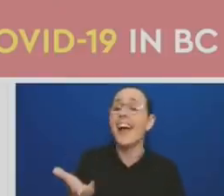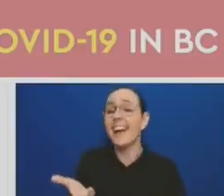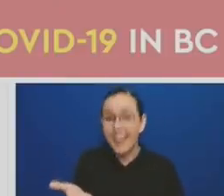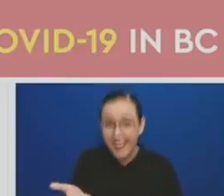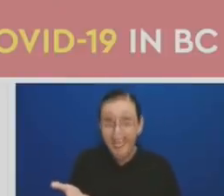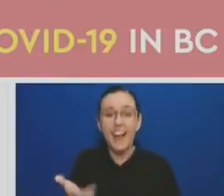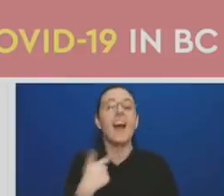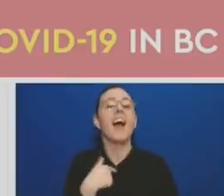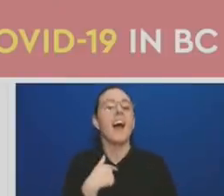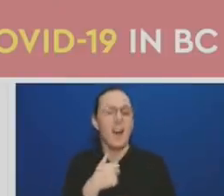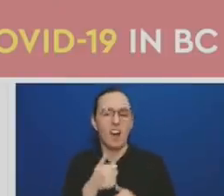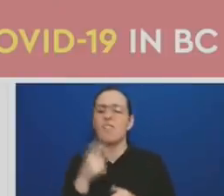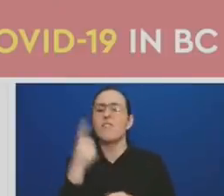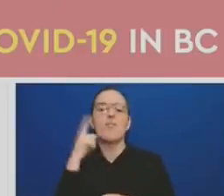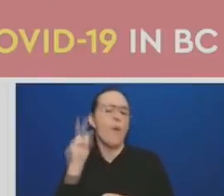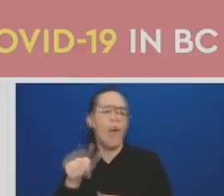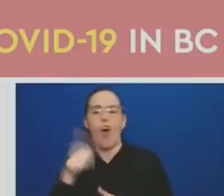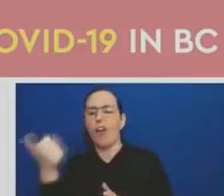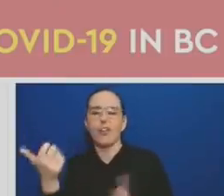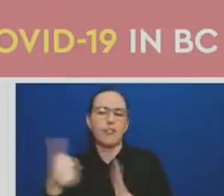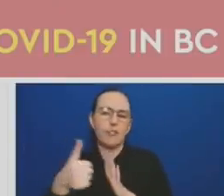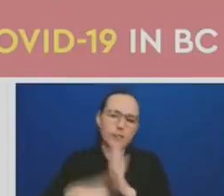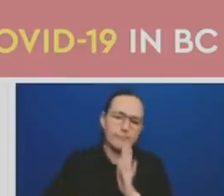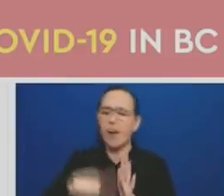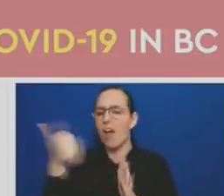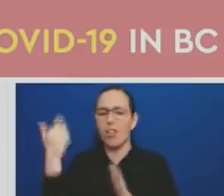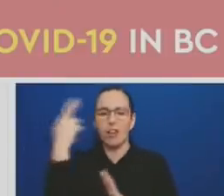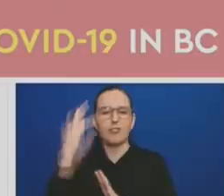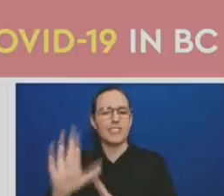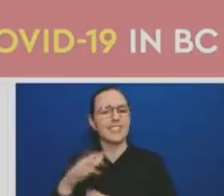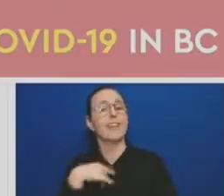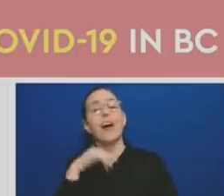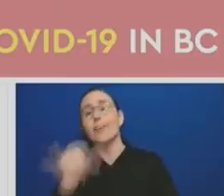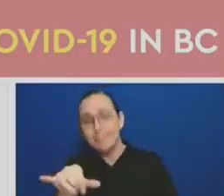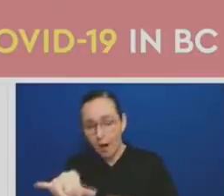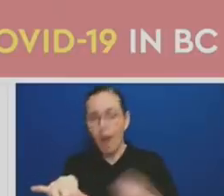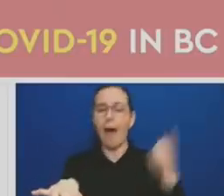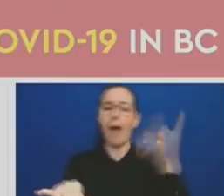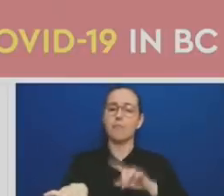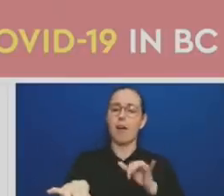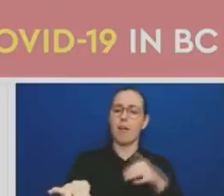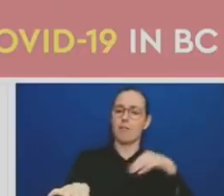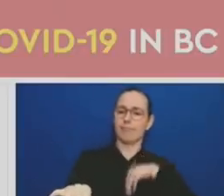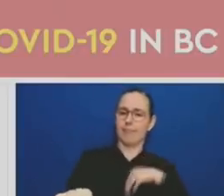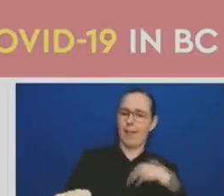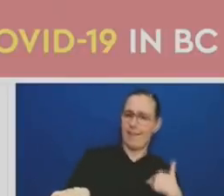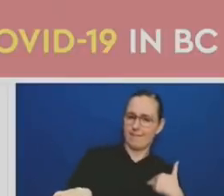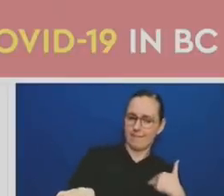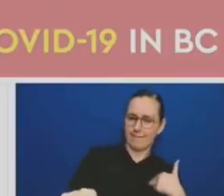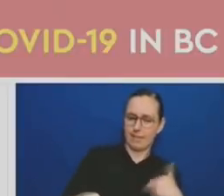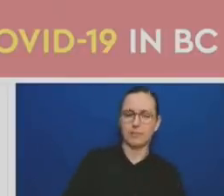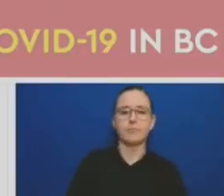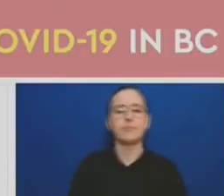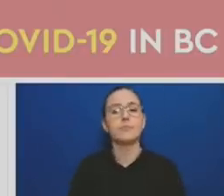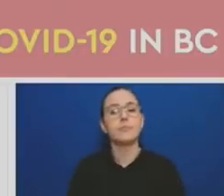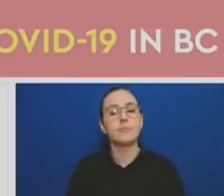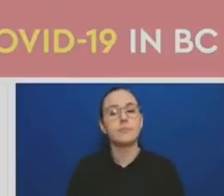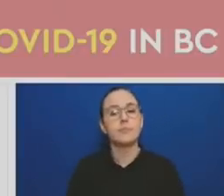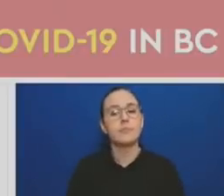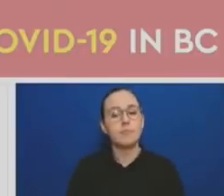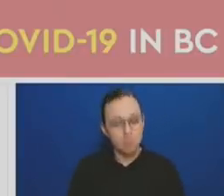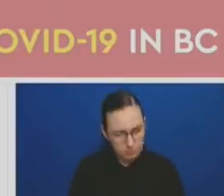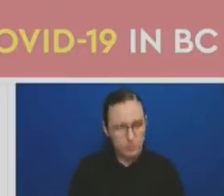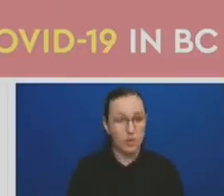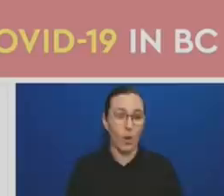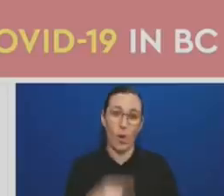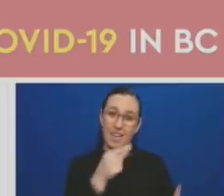or require are reasons why they're in for a period of time. There is, of